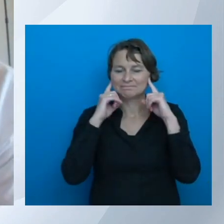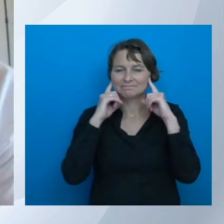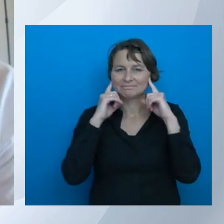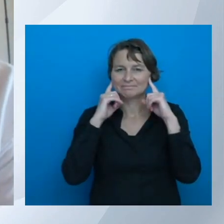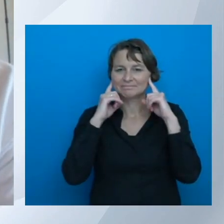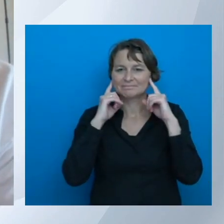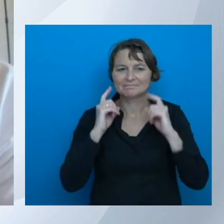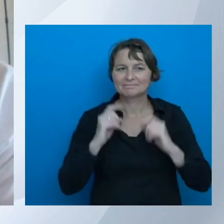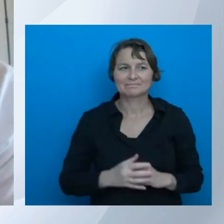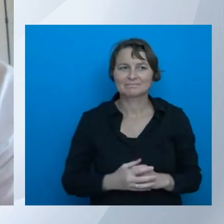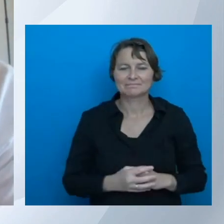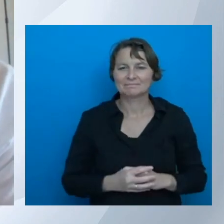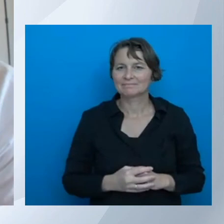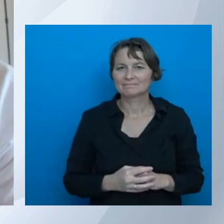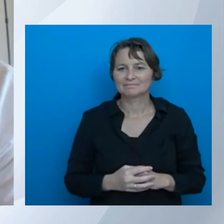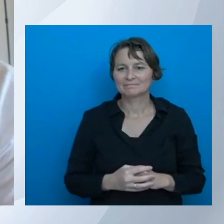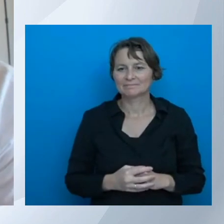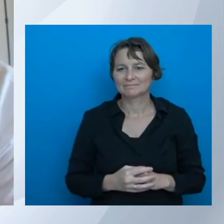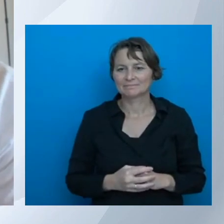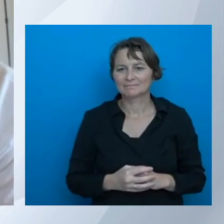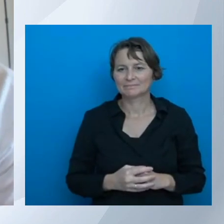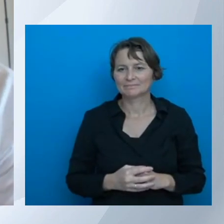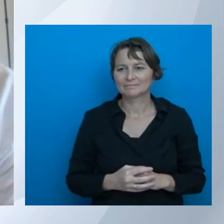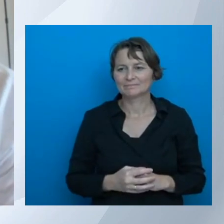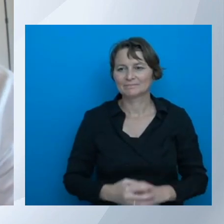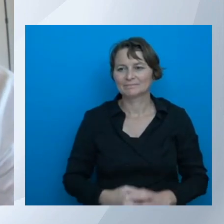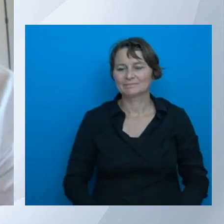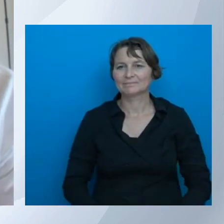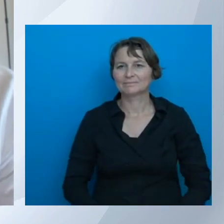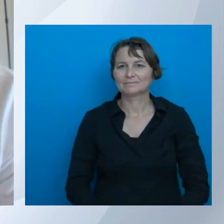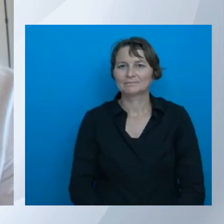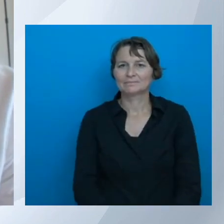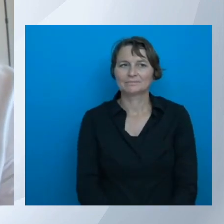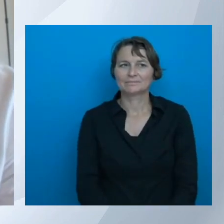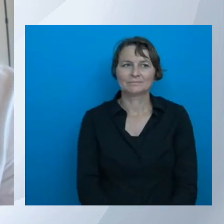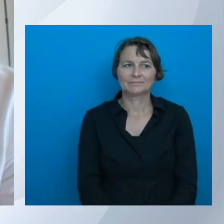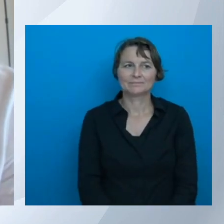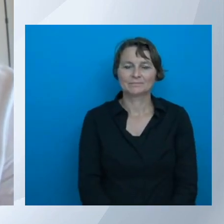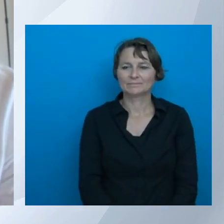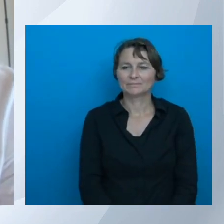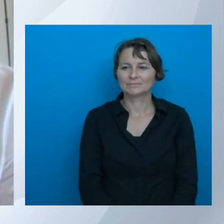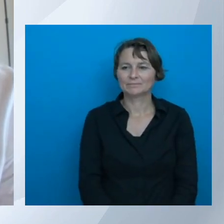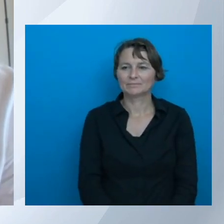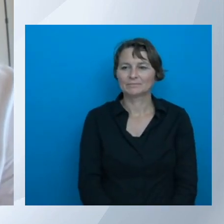there's tools out there that are very helpful for this sort of thing. You have